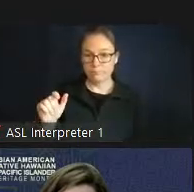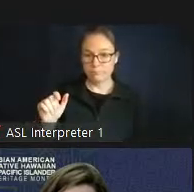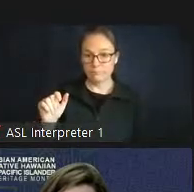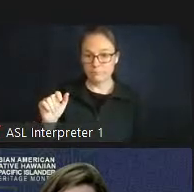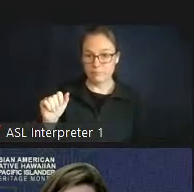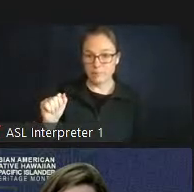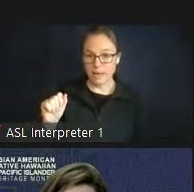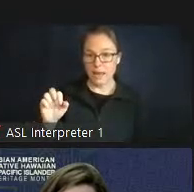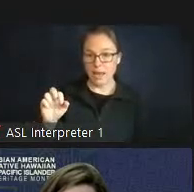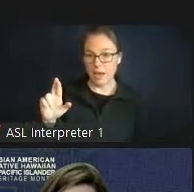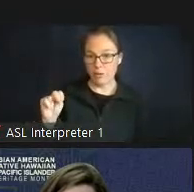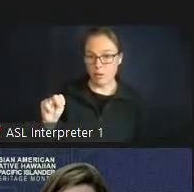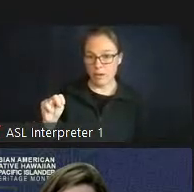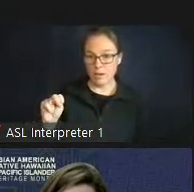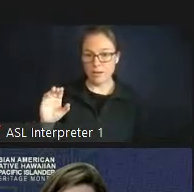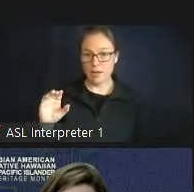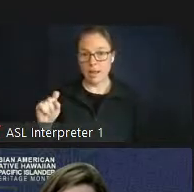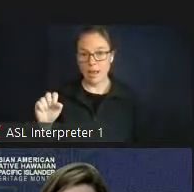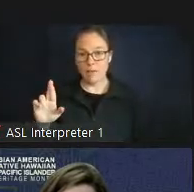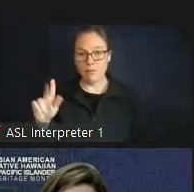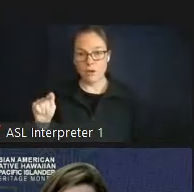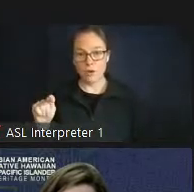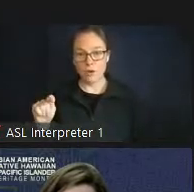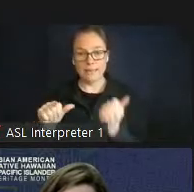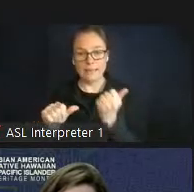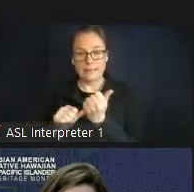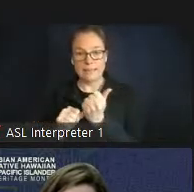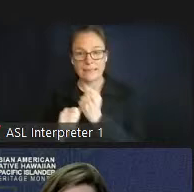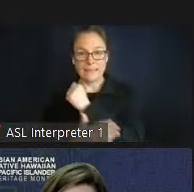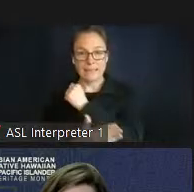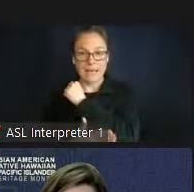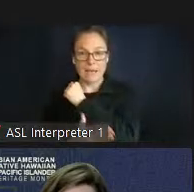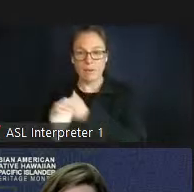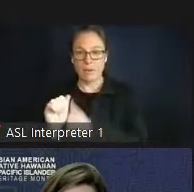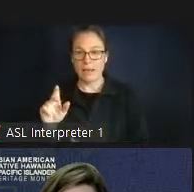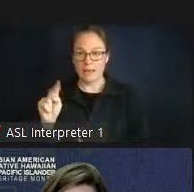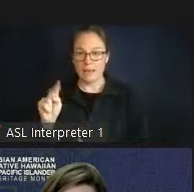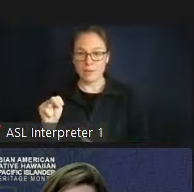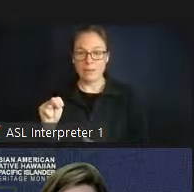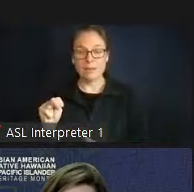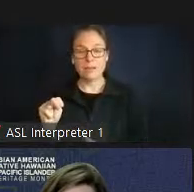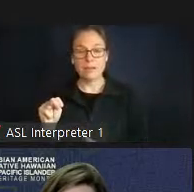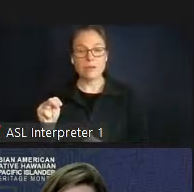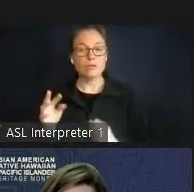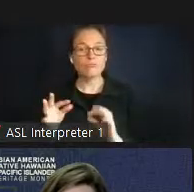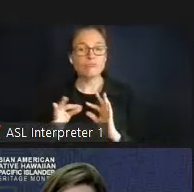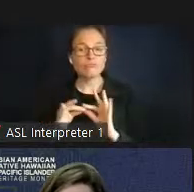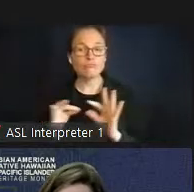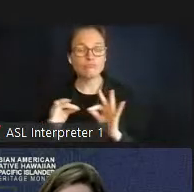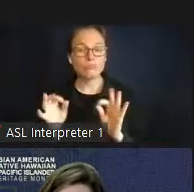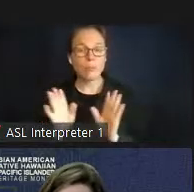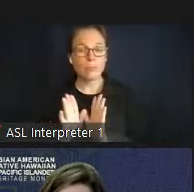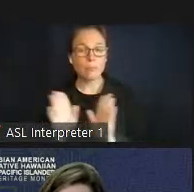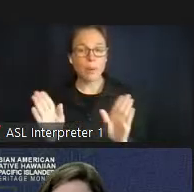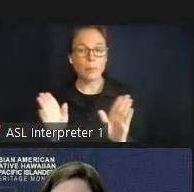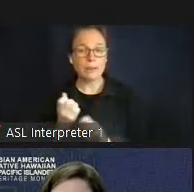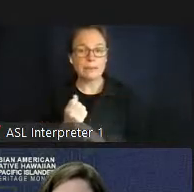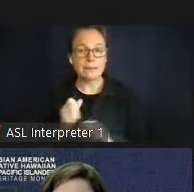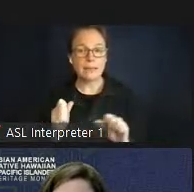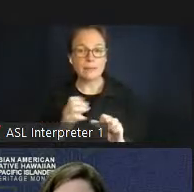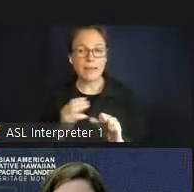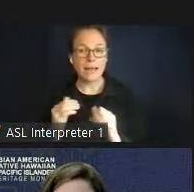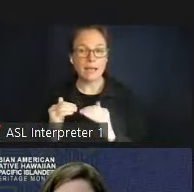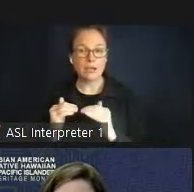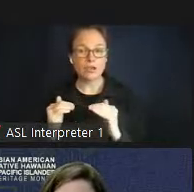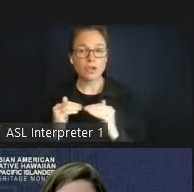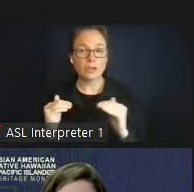other Assistant County Administrator, to present Public Safety and Justice. Aaron?